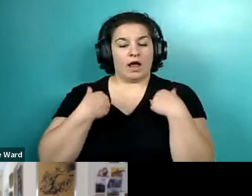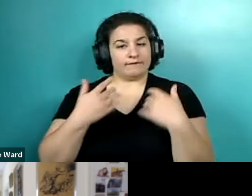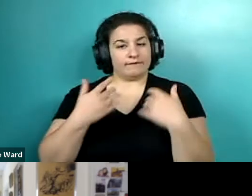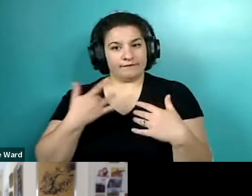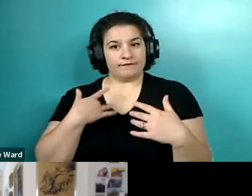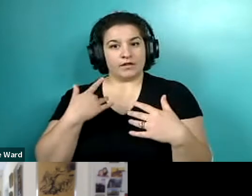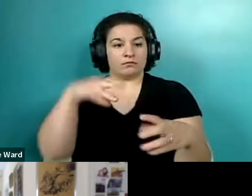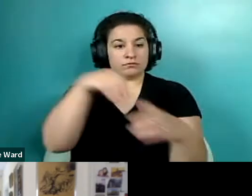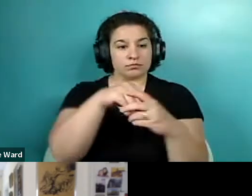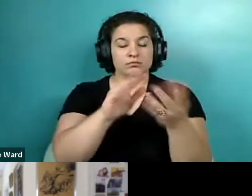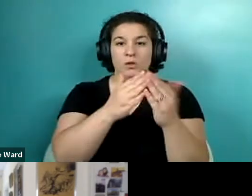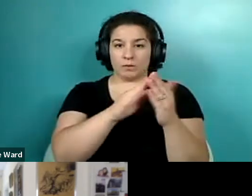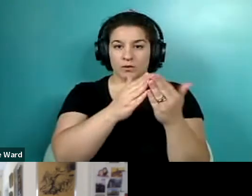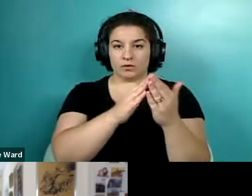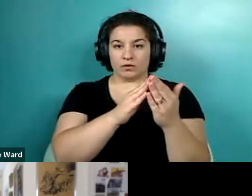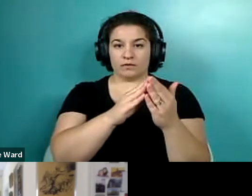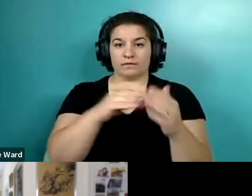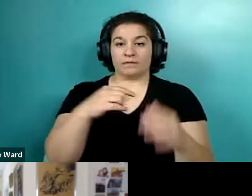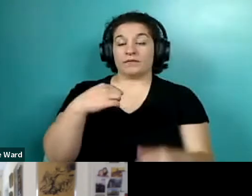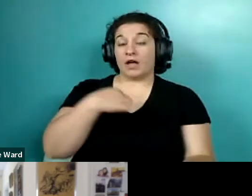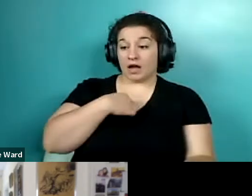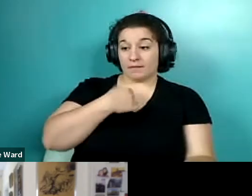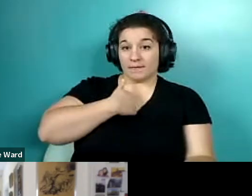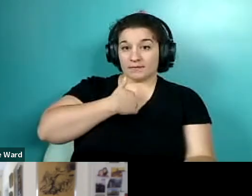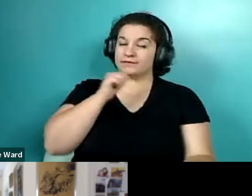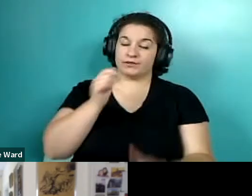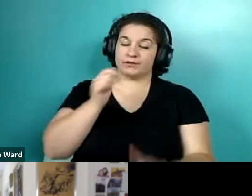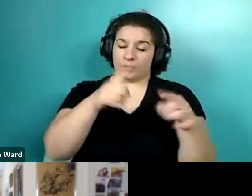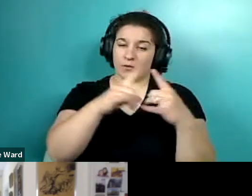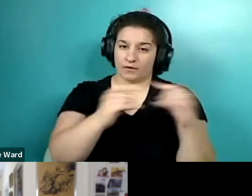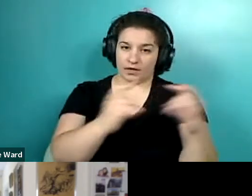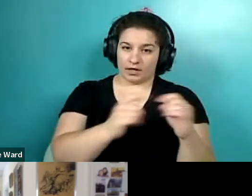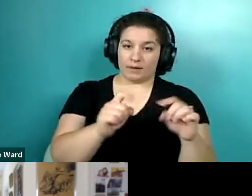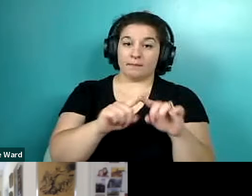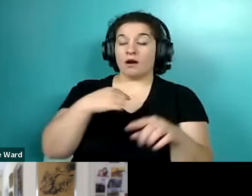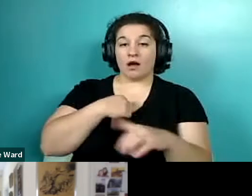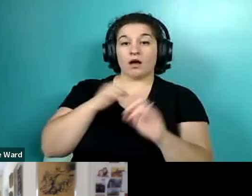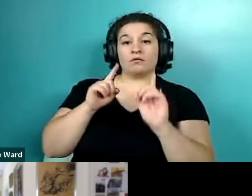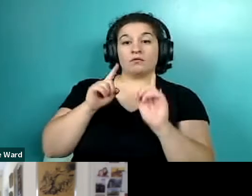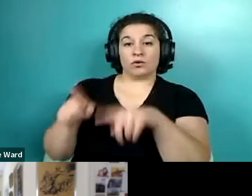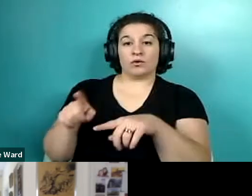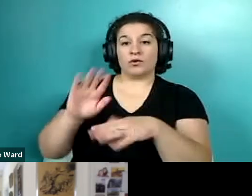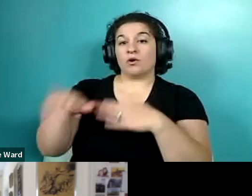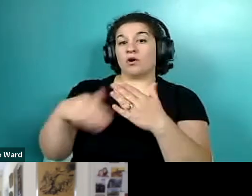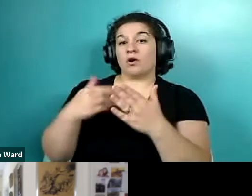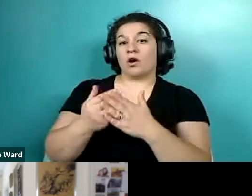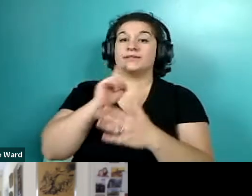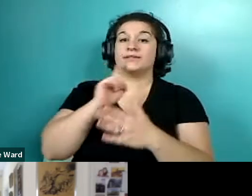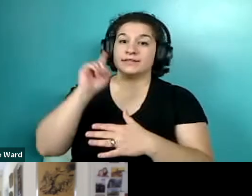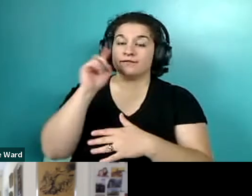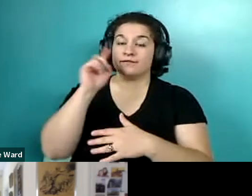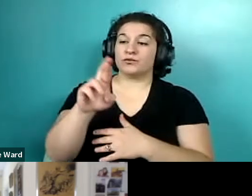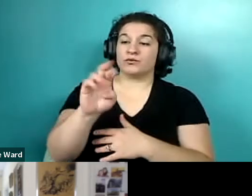camp. I didn't go to a camp, but I did attend all deaf retreats